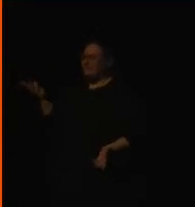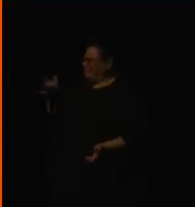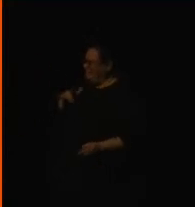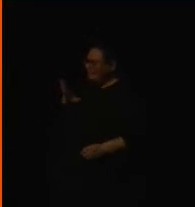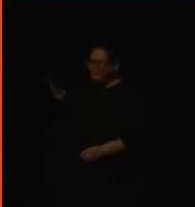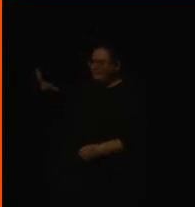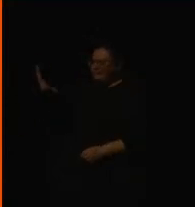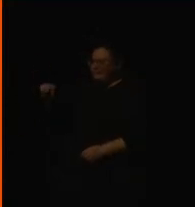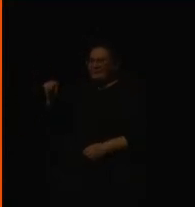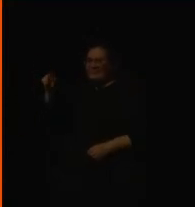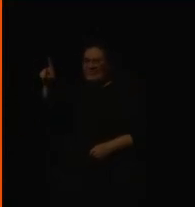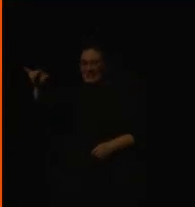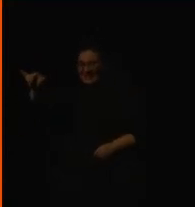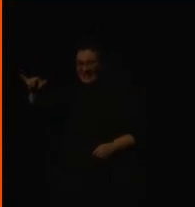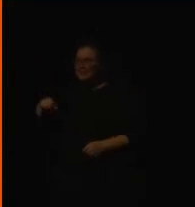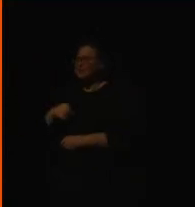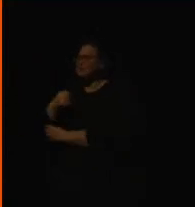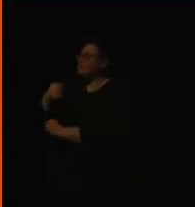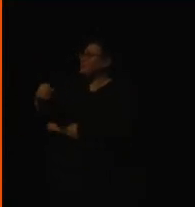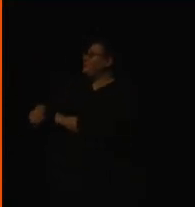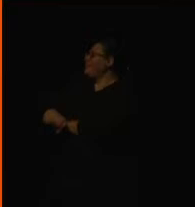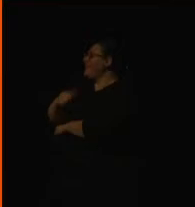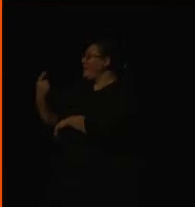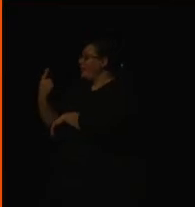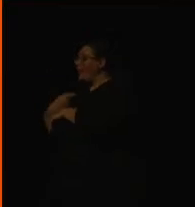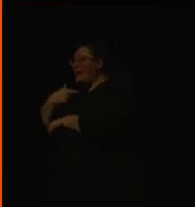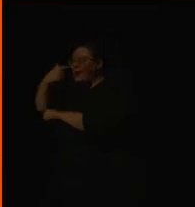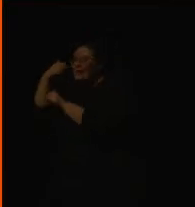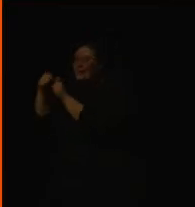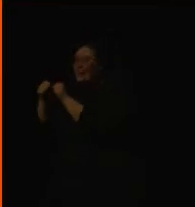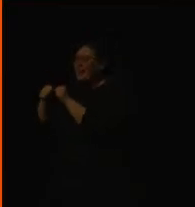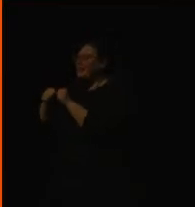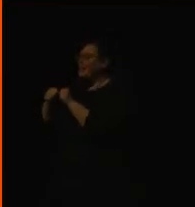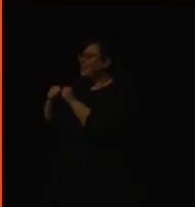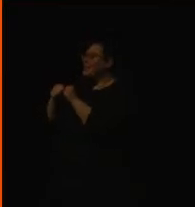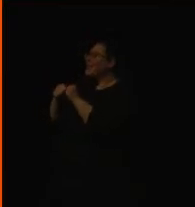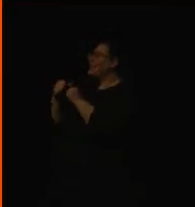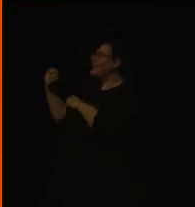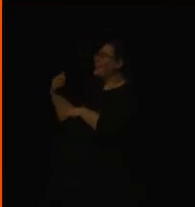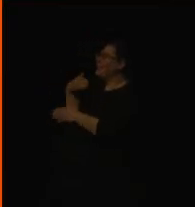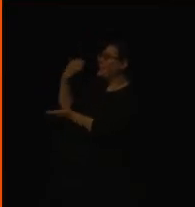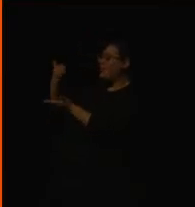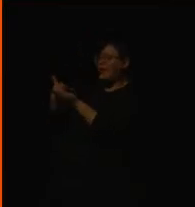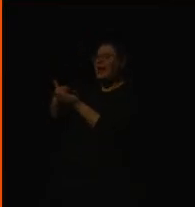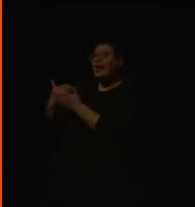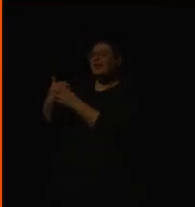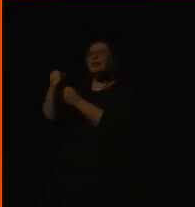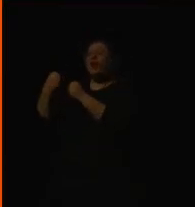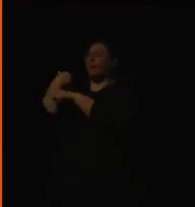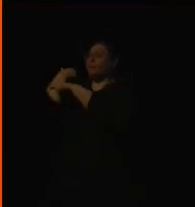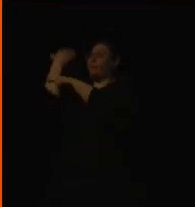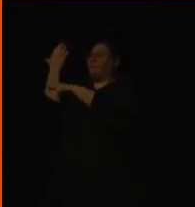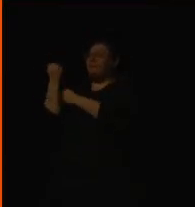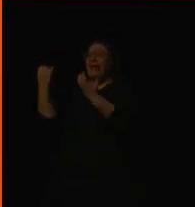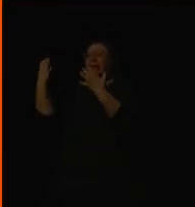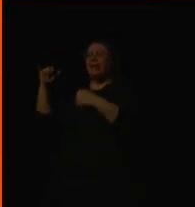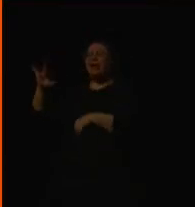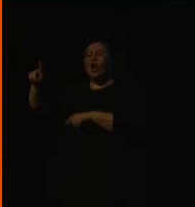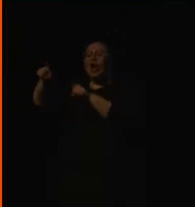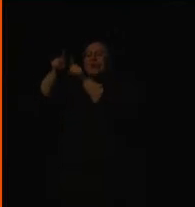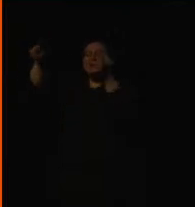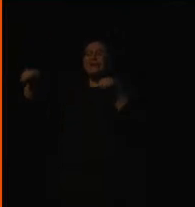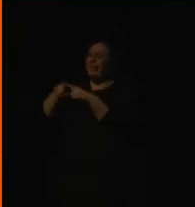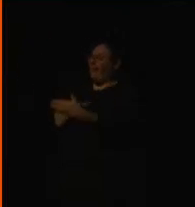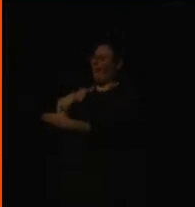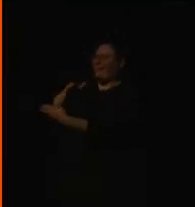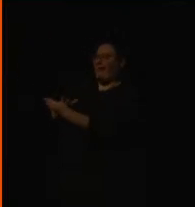Ady. Then I remember another day when he pulled up with a trunk full of yard signs opposing California Proposition